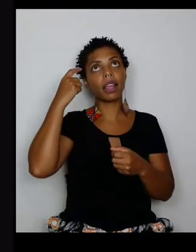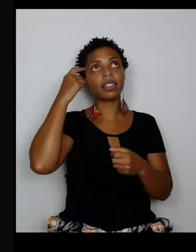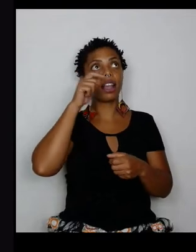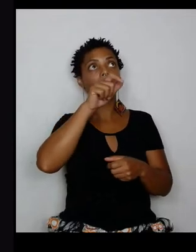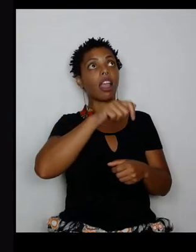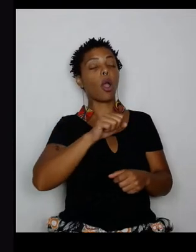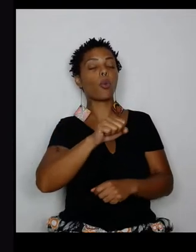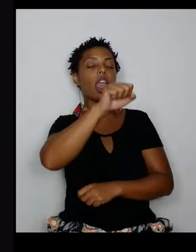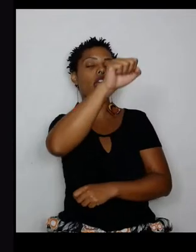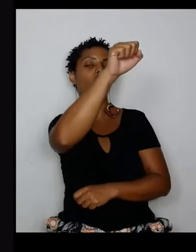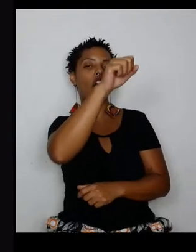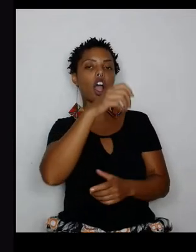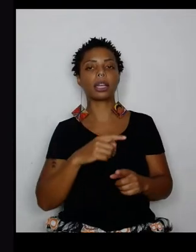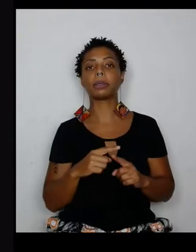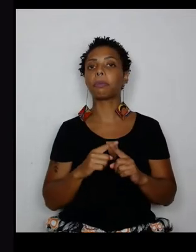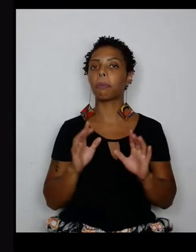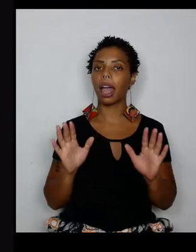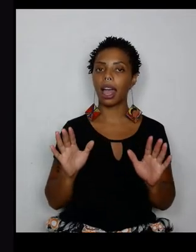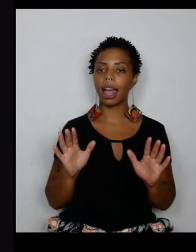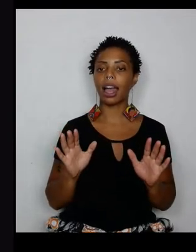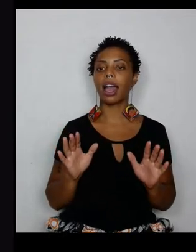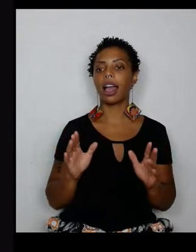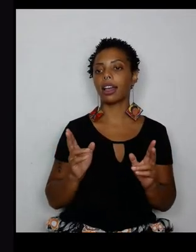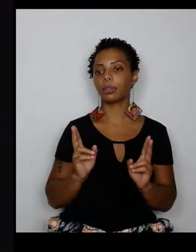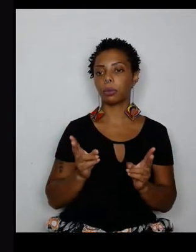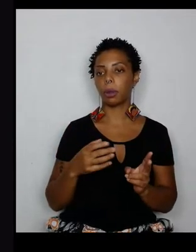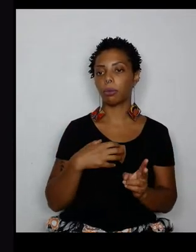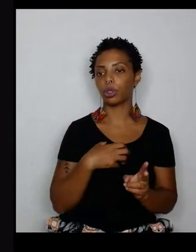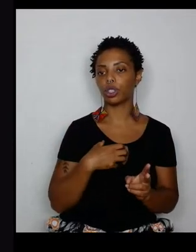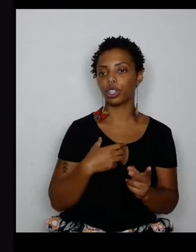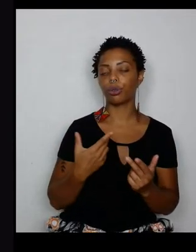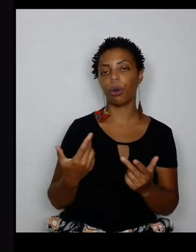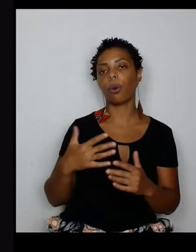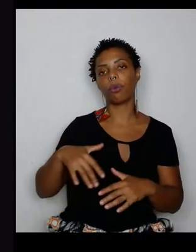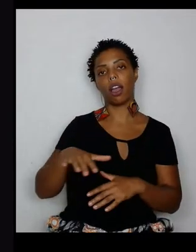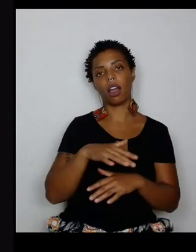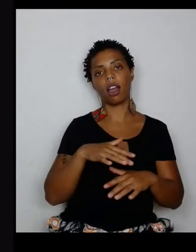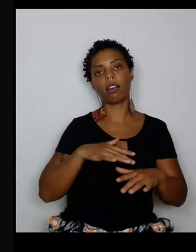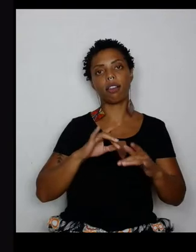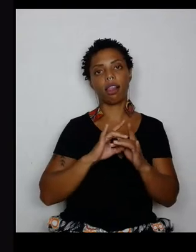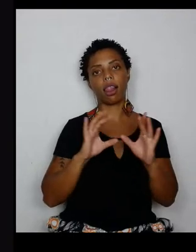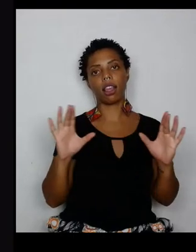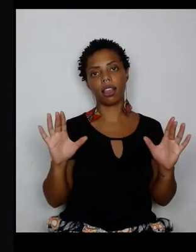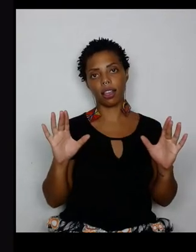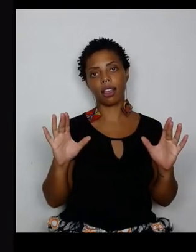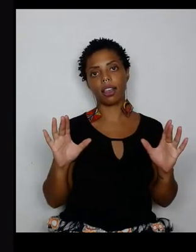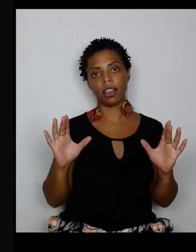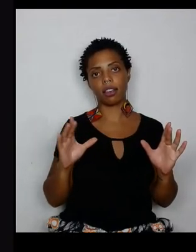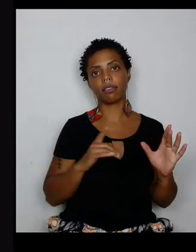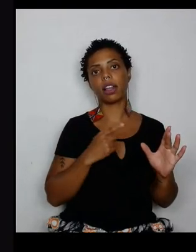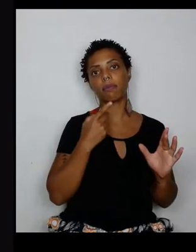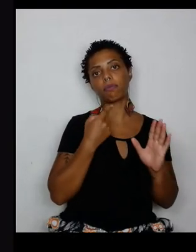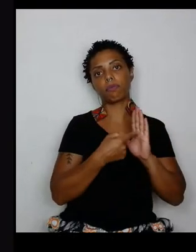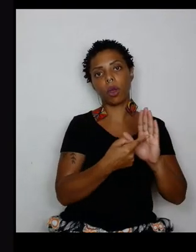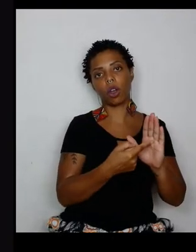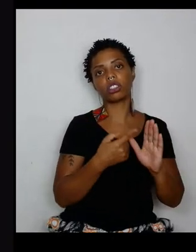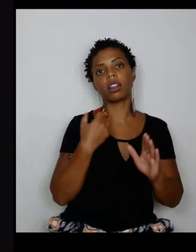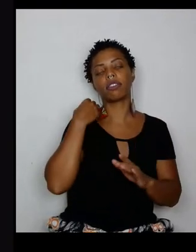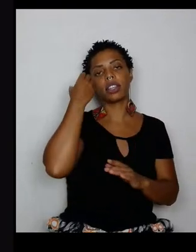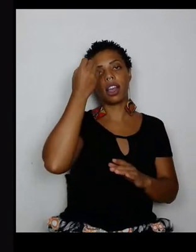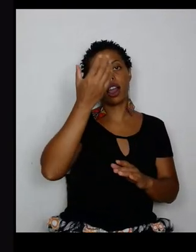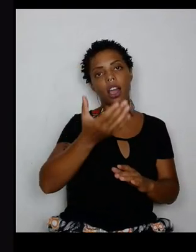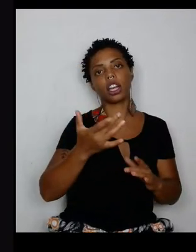a dynamic place that holds dear its ancestral lineages and connections and actively engages with and